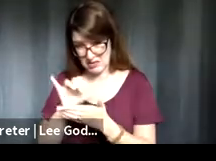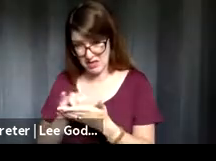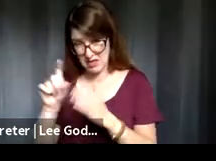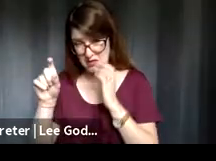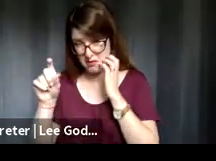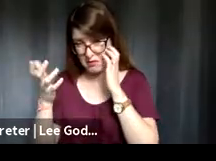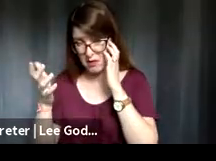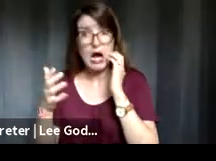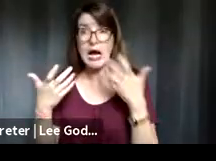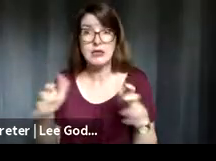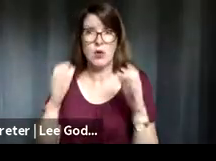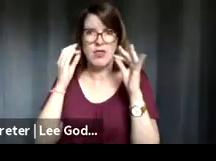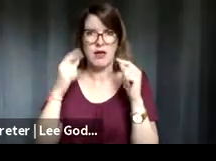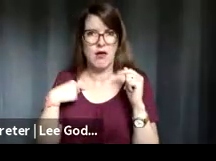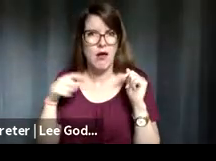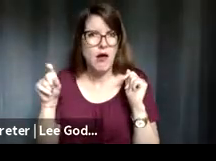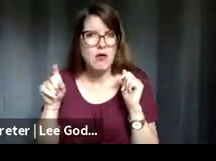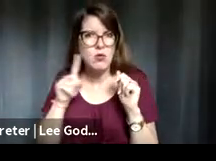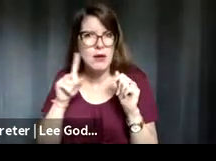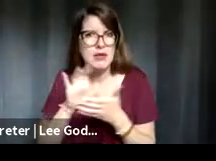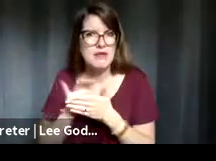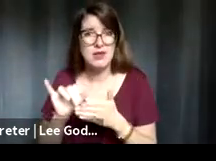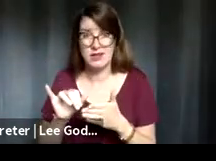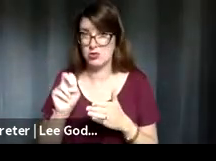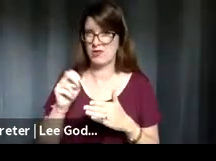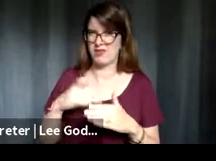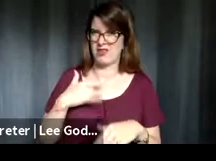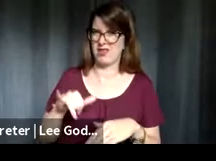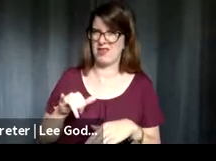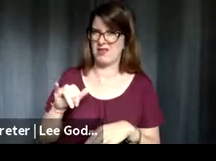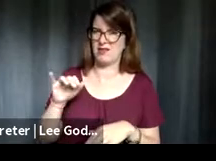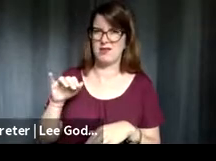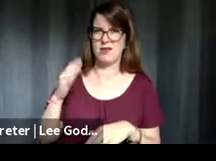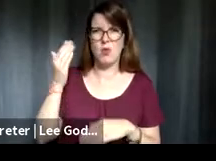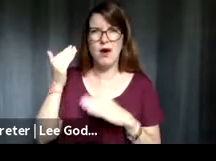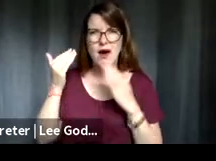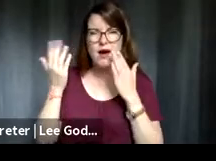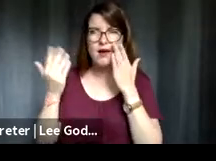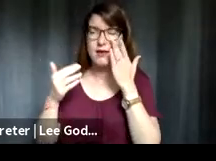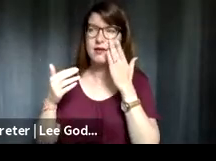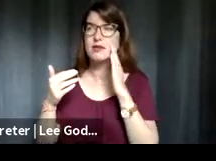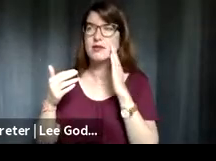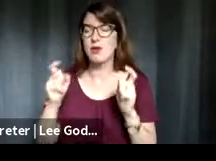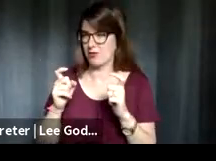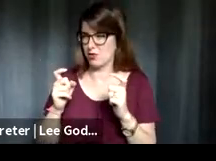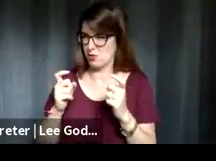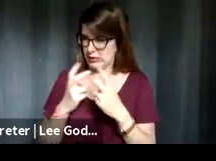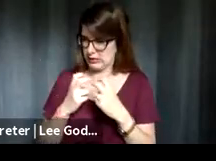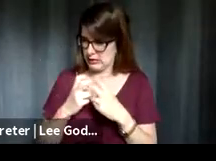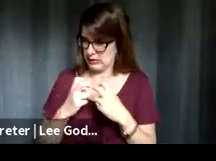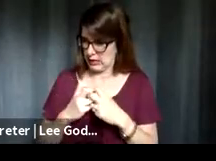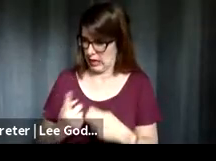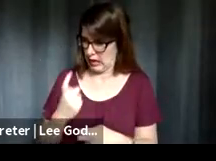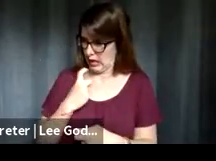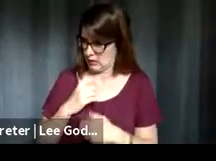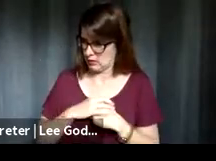want to think about it. ever felt that way? Why? You gotta ask yourself these questions. So